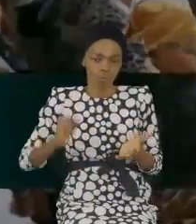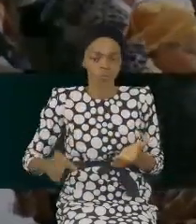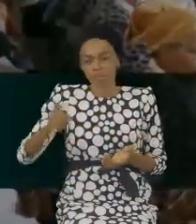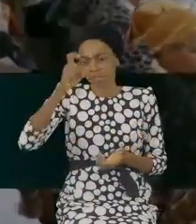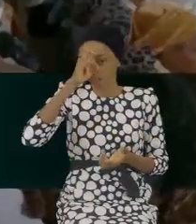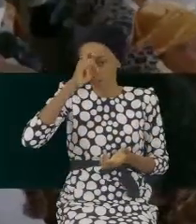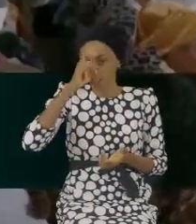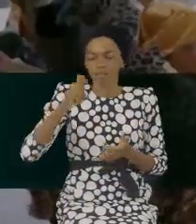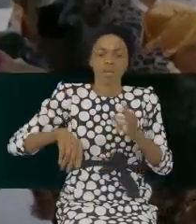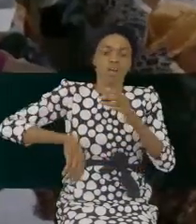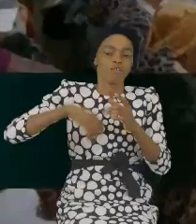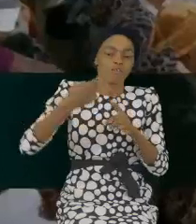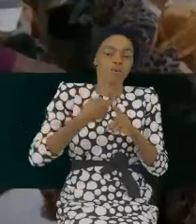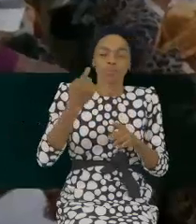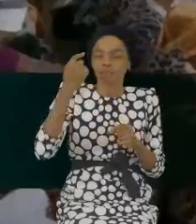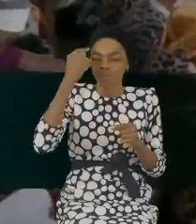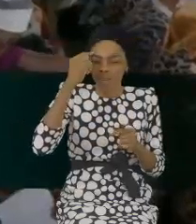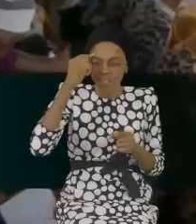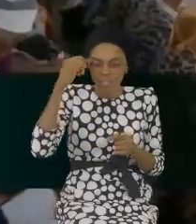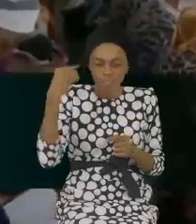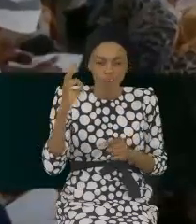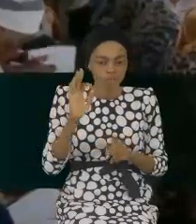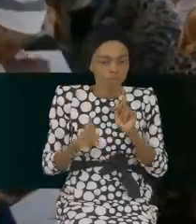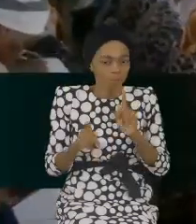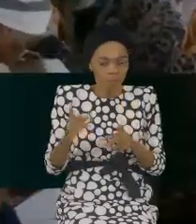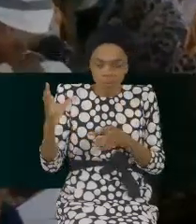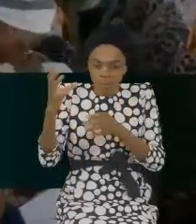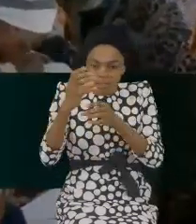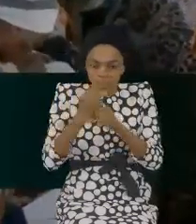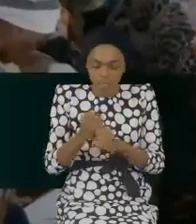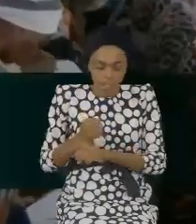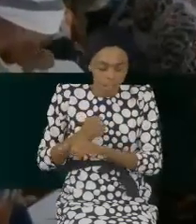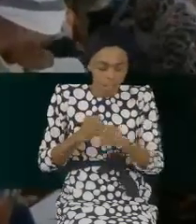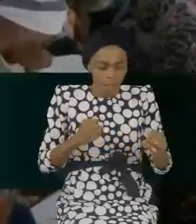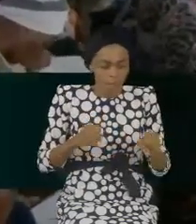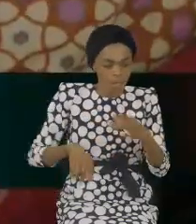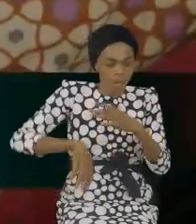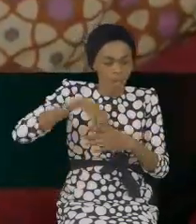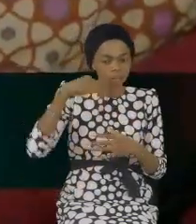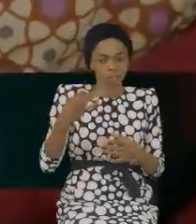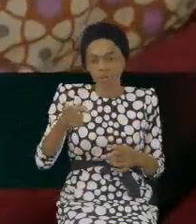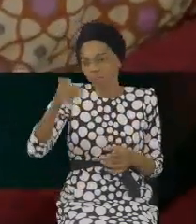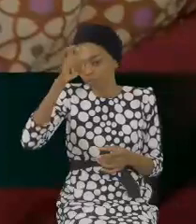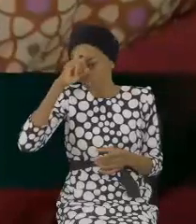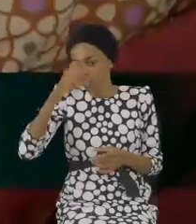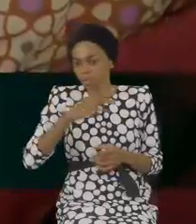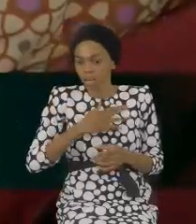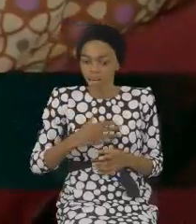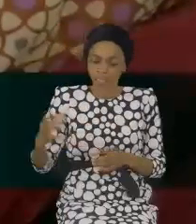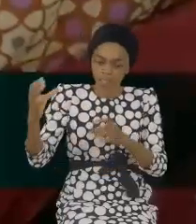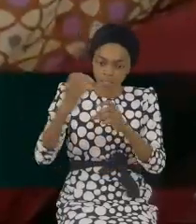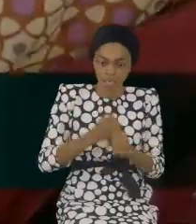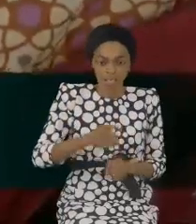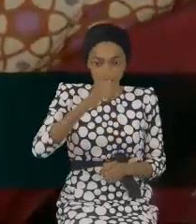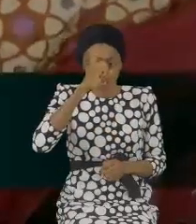from the minds of the people. Take them out of Egypt and take Egypt